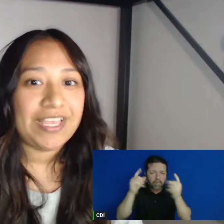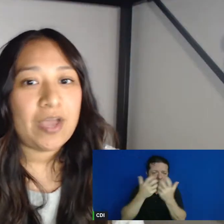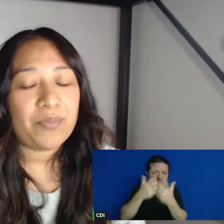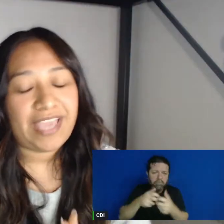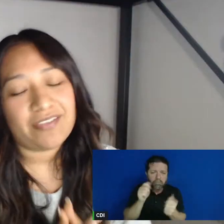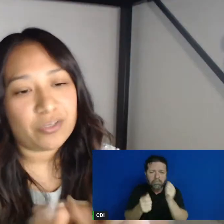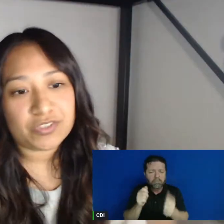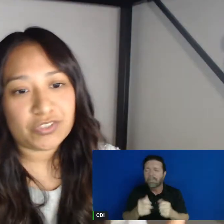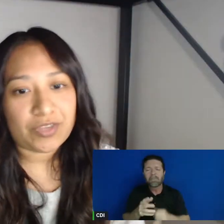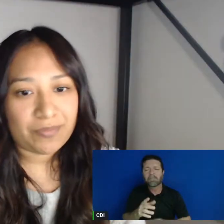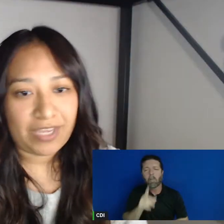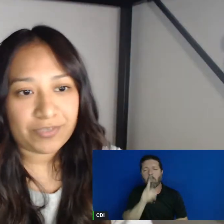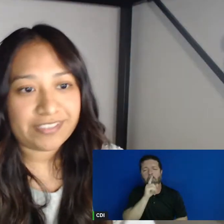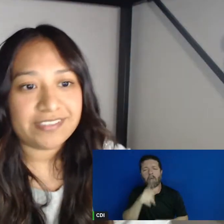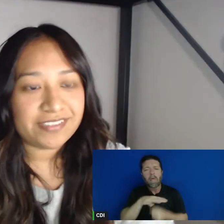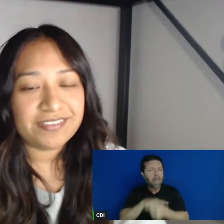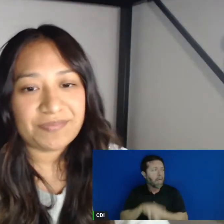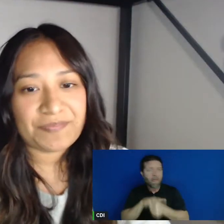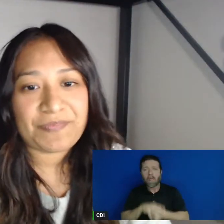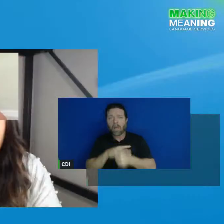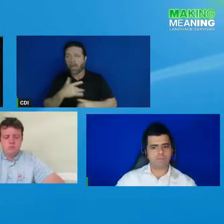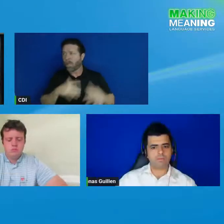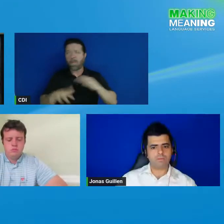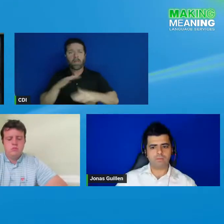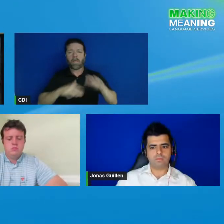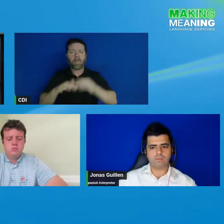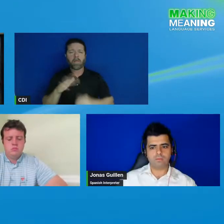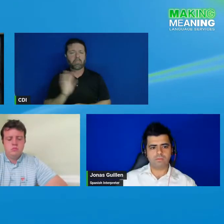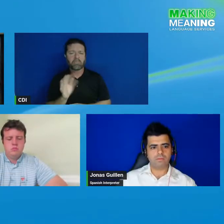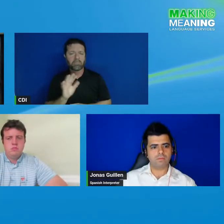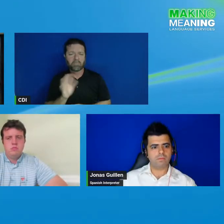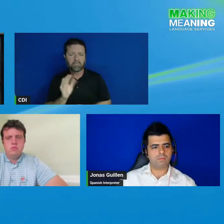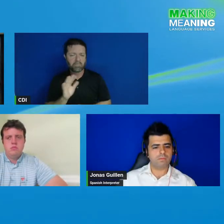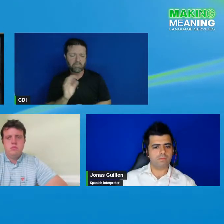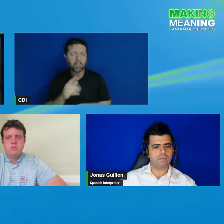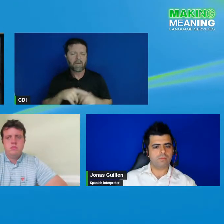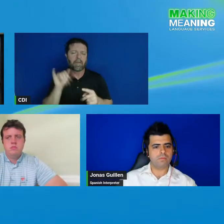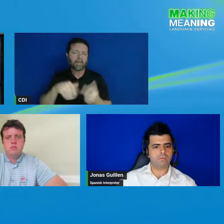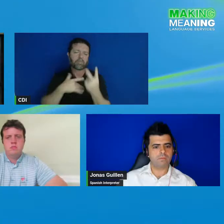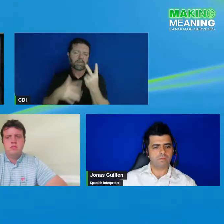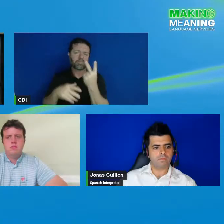help. But yeah, those two are the main reasons. Yeah,